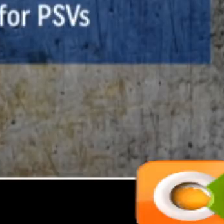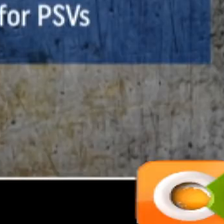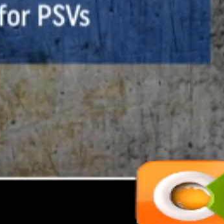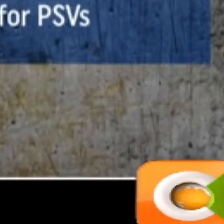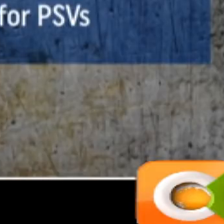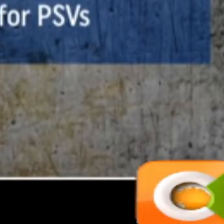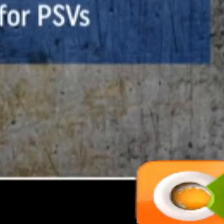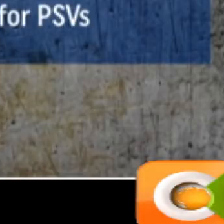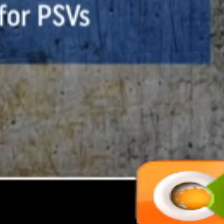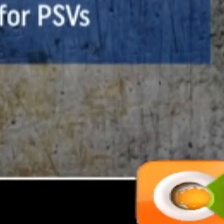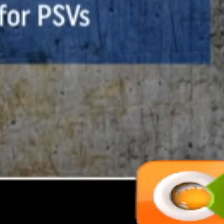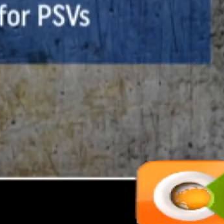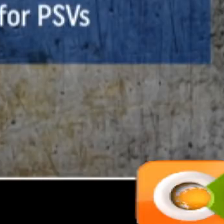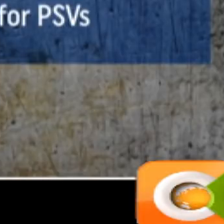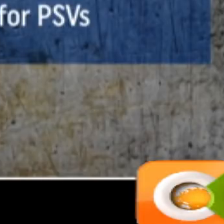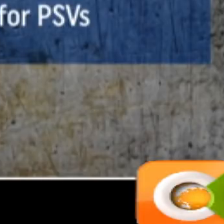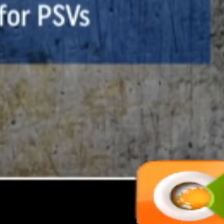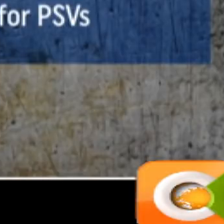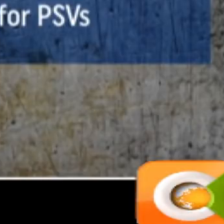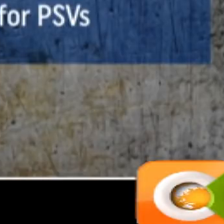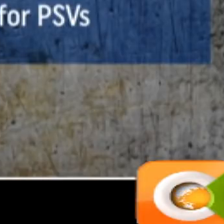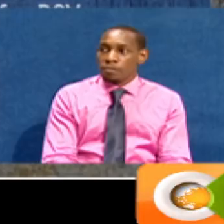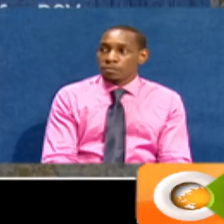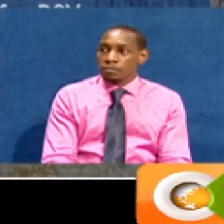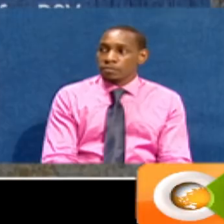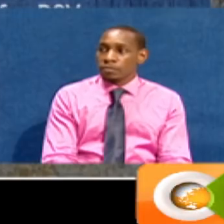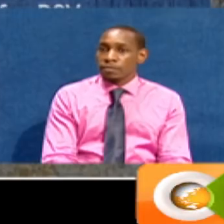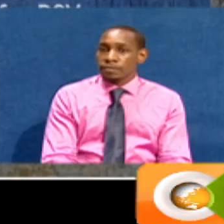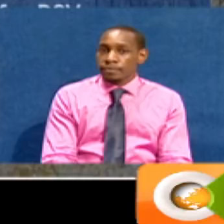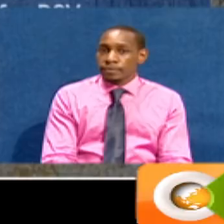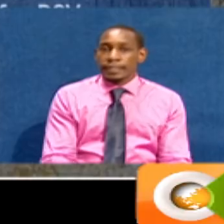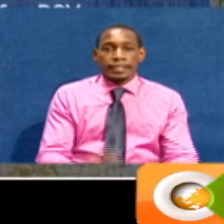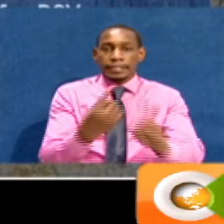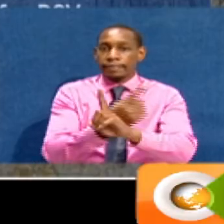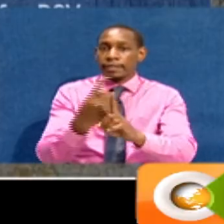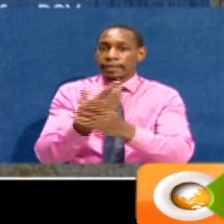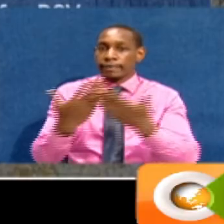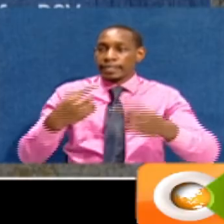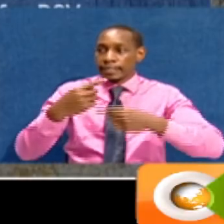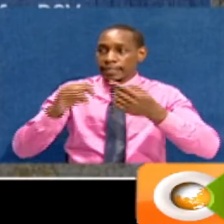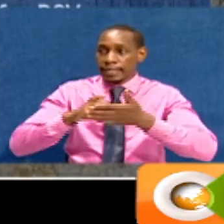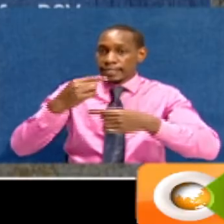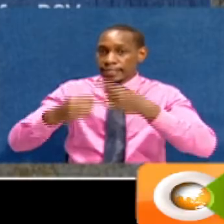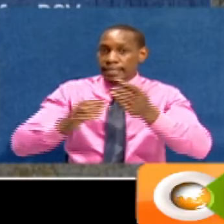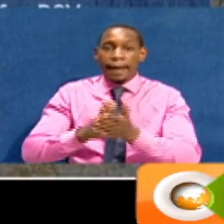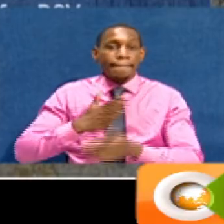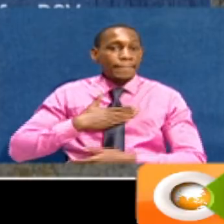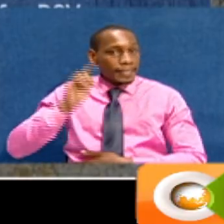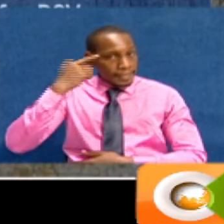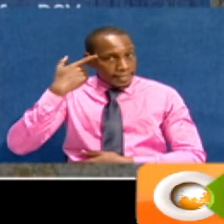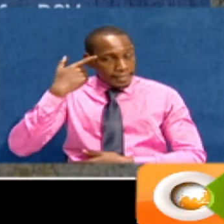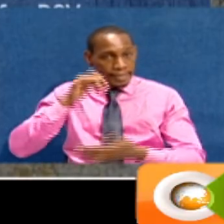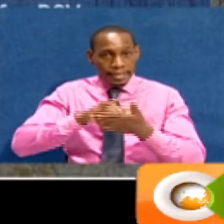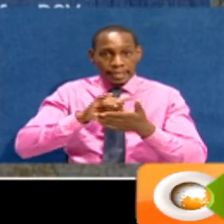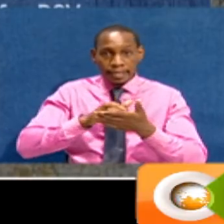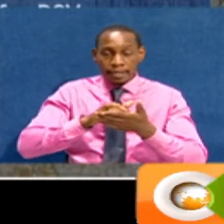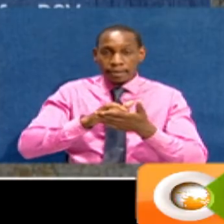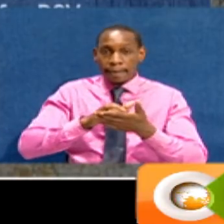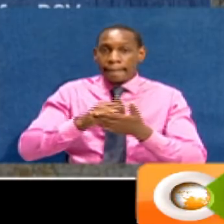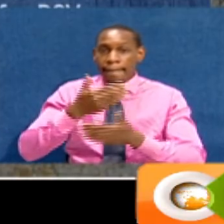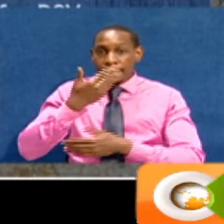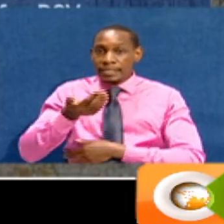things, but things are still going on. Some people have all these rallies and all manner of things that are going on. And so I think that this is really